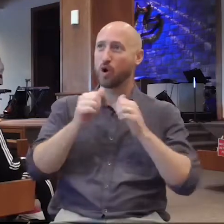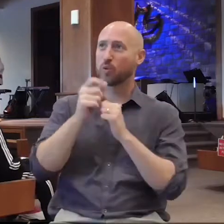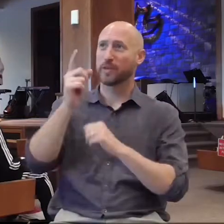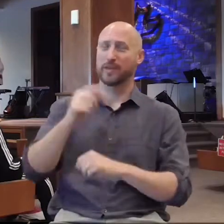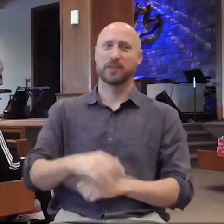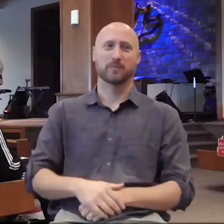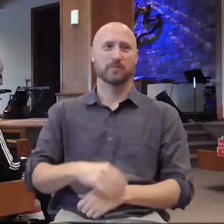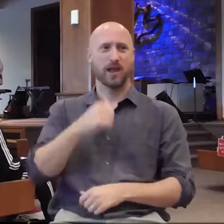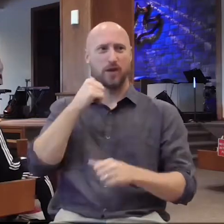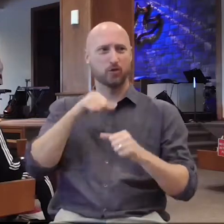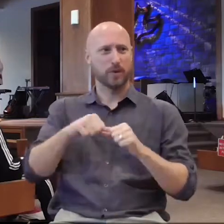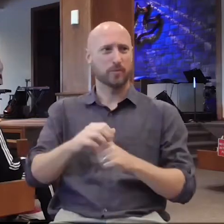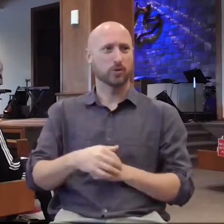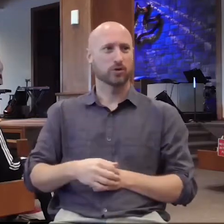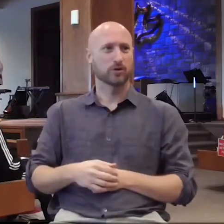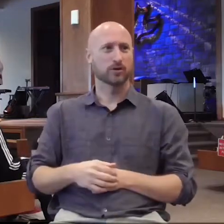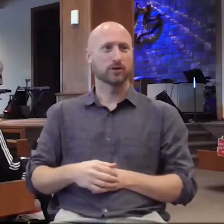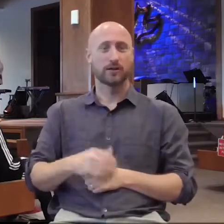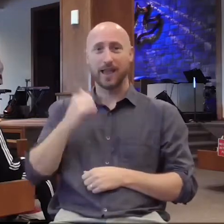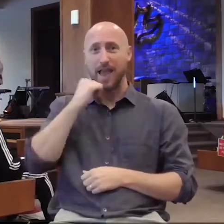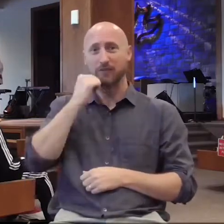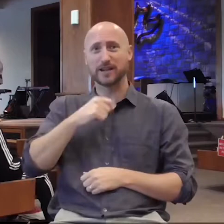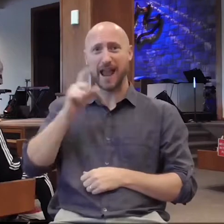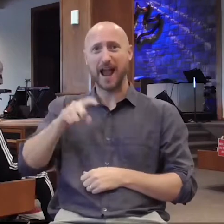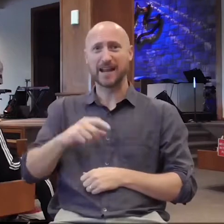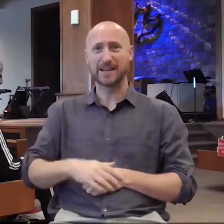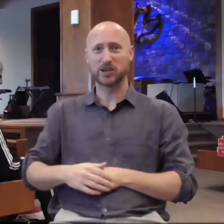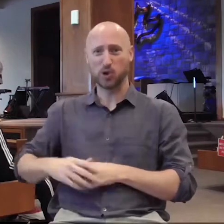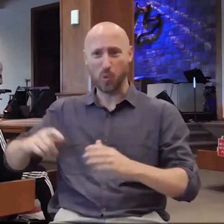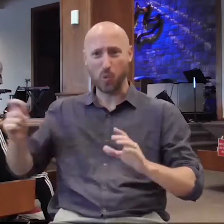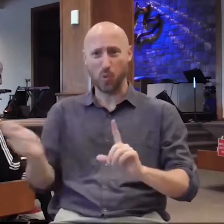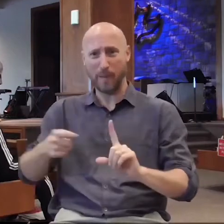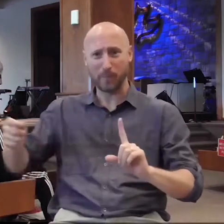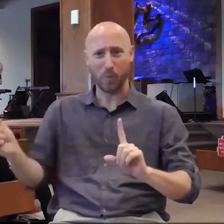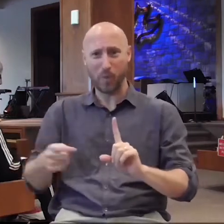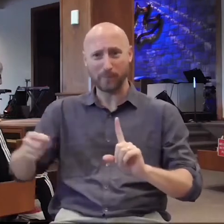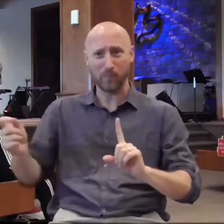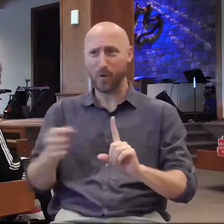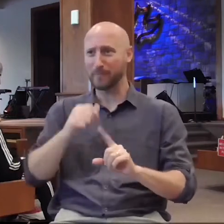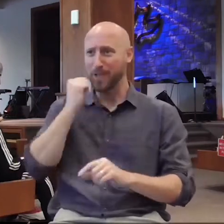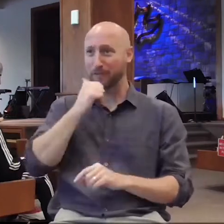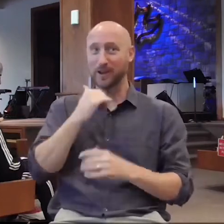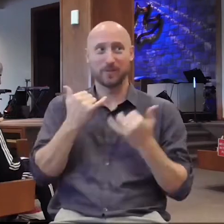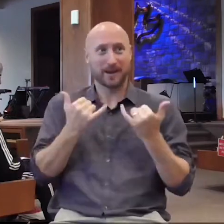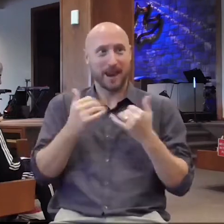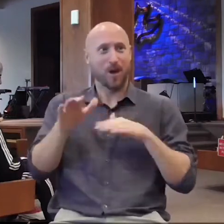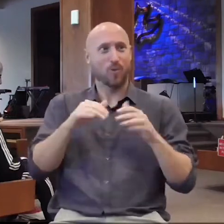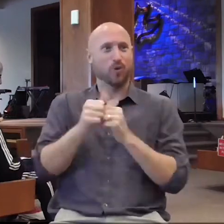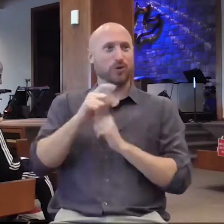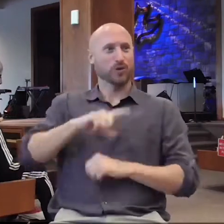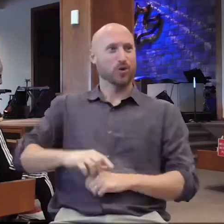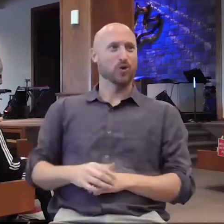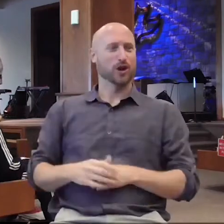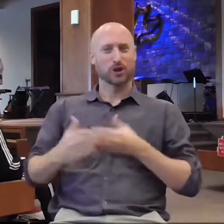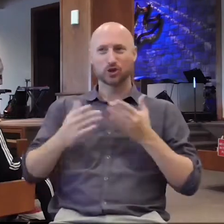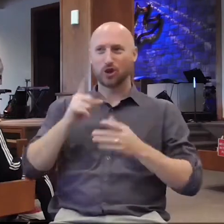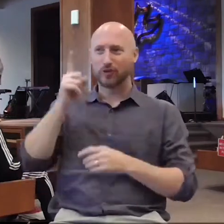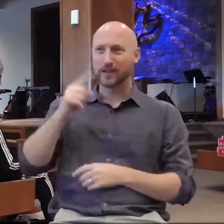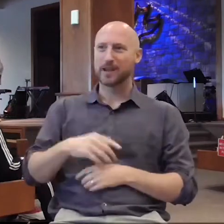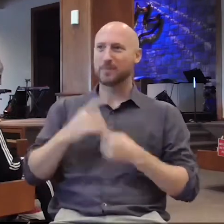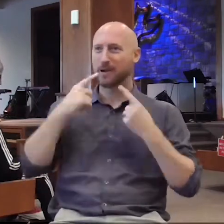I remember when he needed to get beat every day. He's walking with the Lord, serving the Lord,